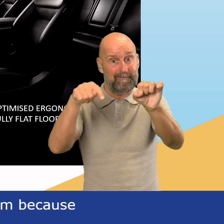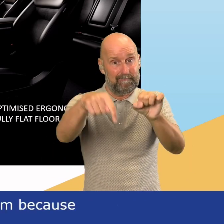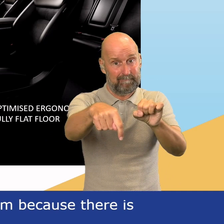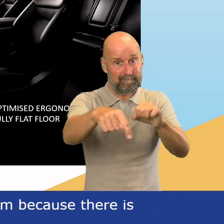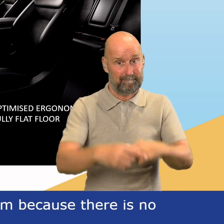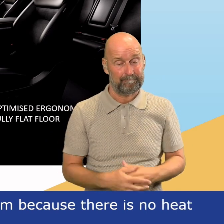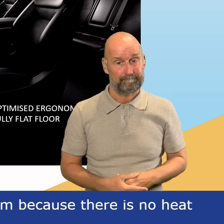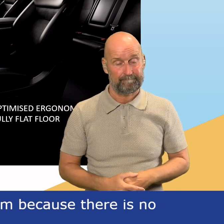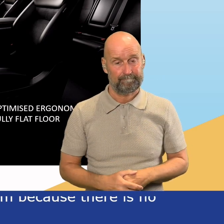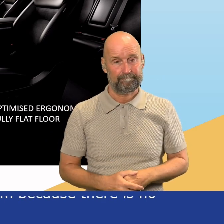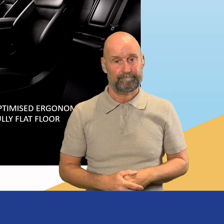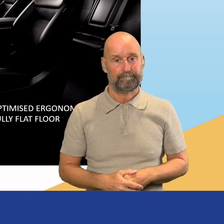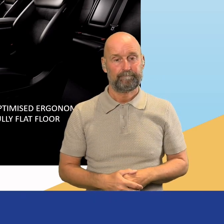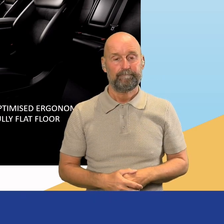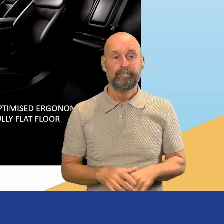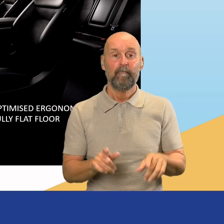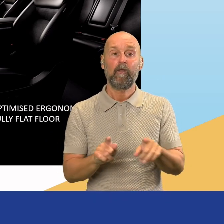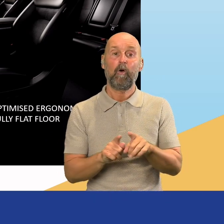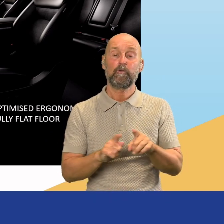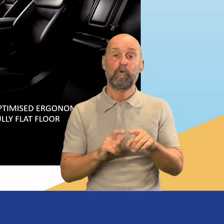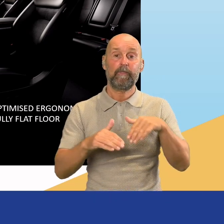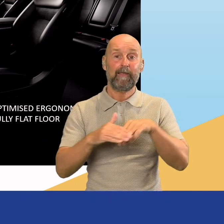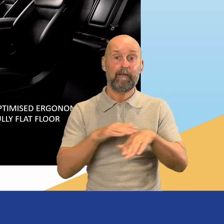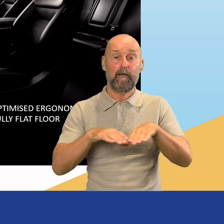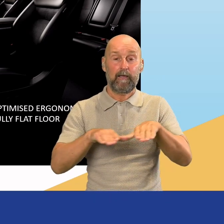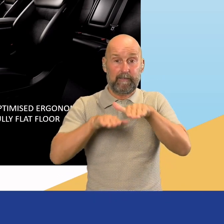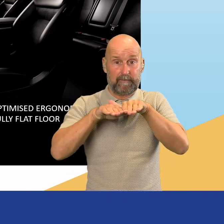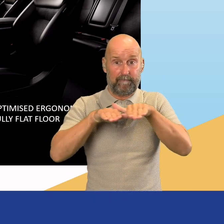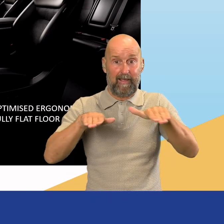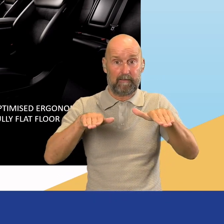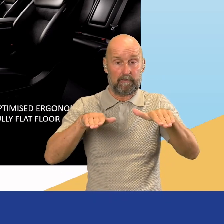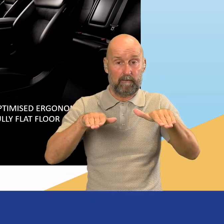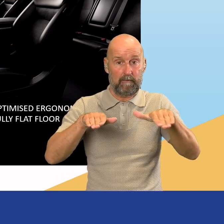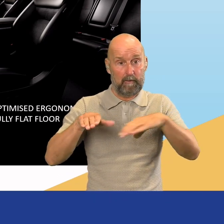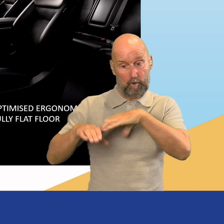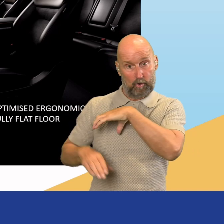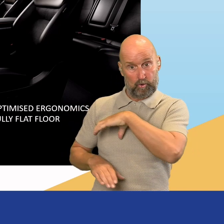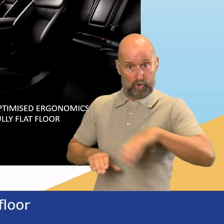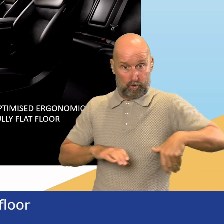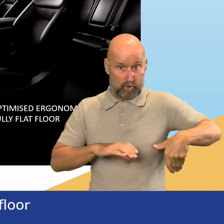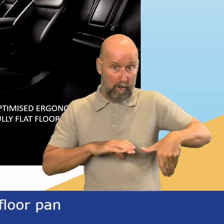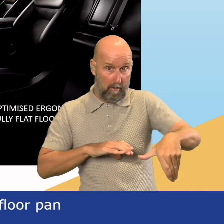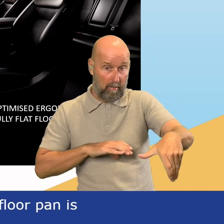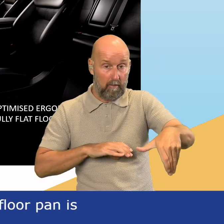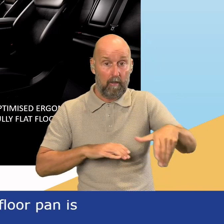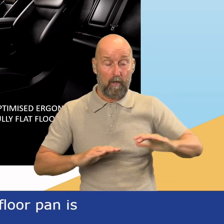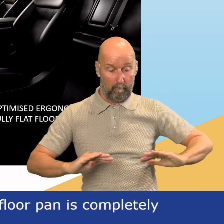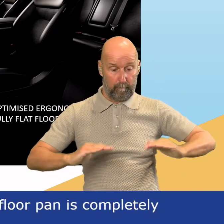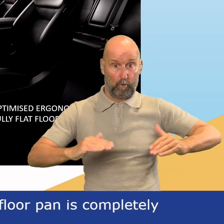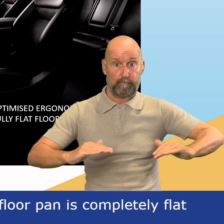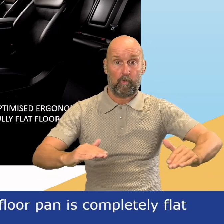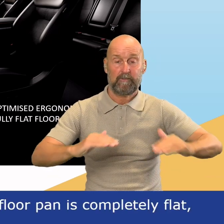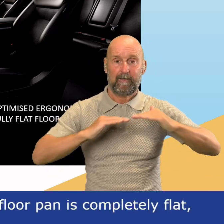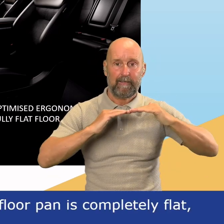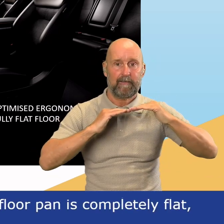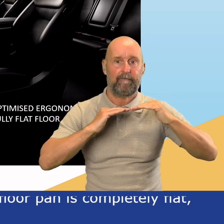well. The interior on the floor pan is completely flat as well. There's no tunnel. There's no bulges in the carpet. It is completely flat